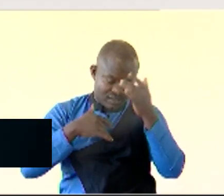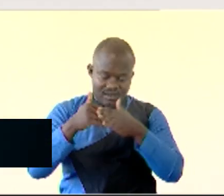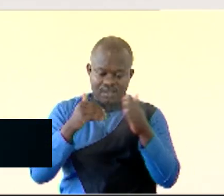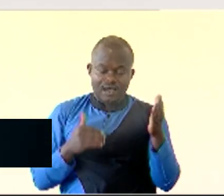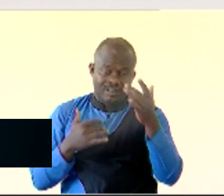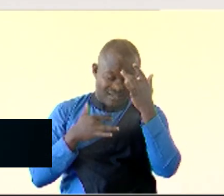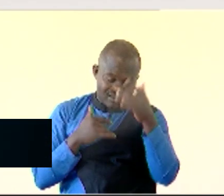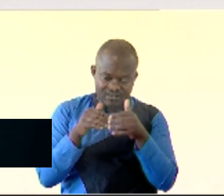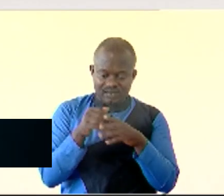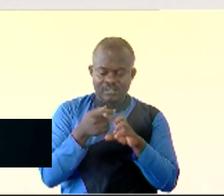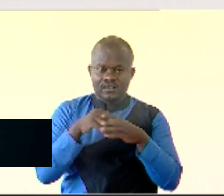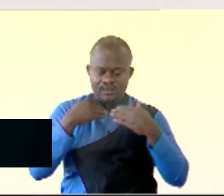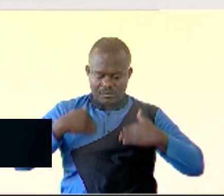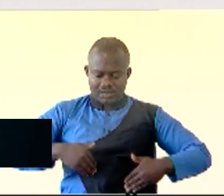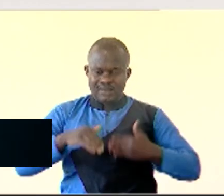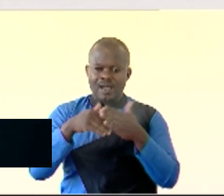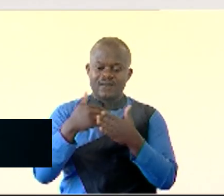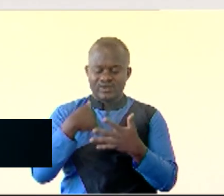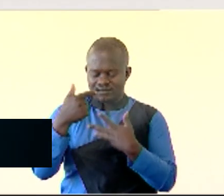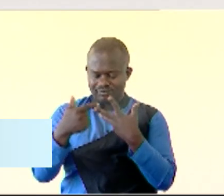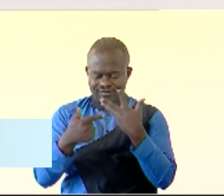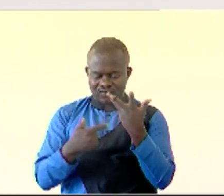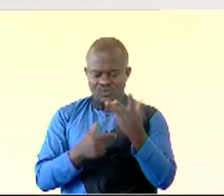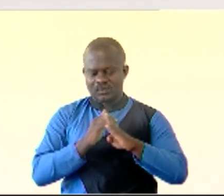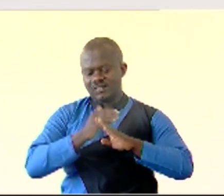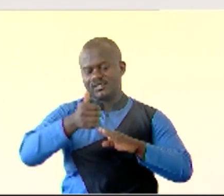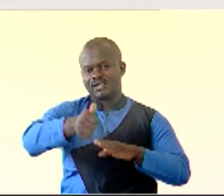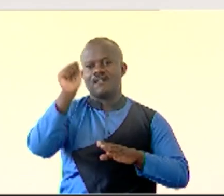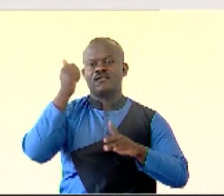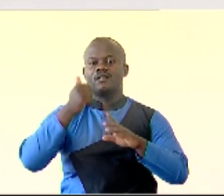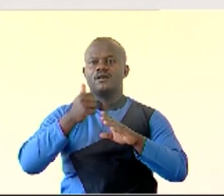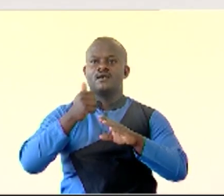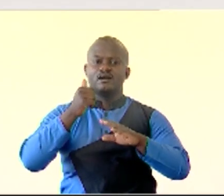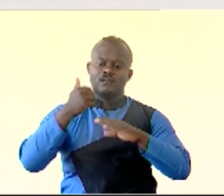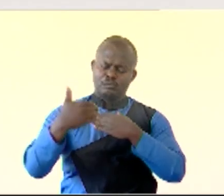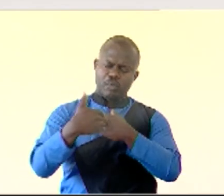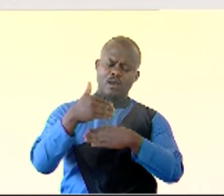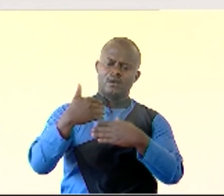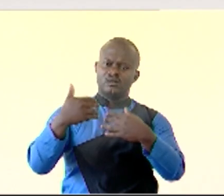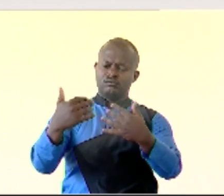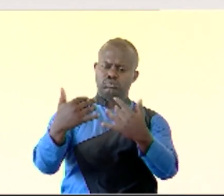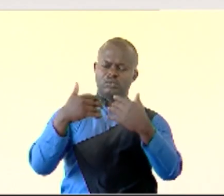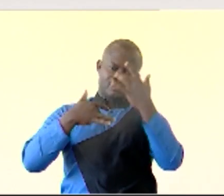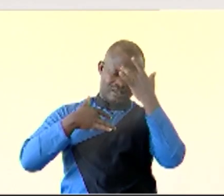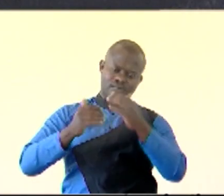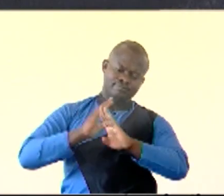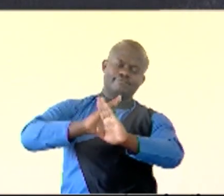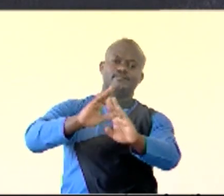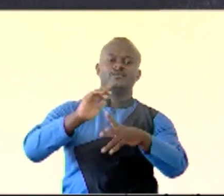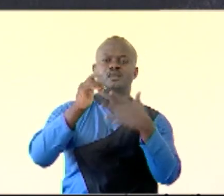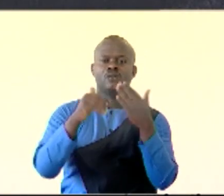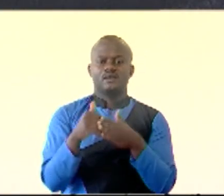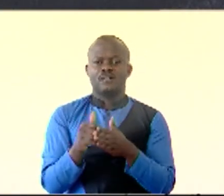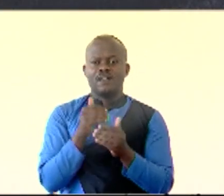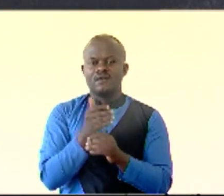disease. The body has tried all the means to defend itself against the disease. And that one that is developed after